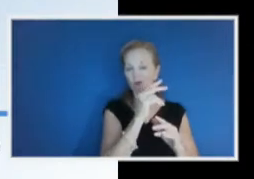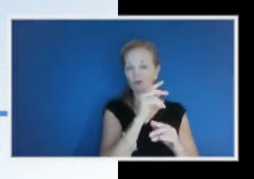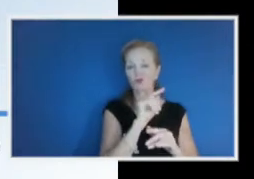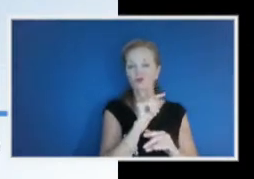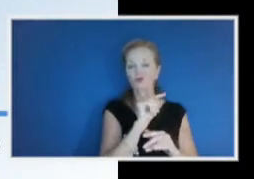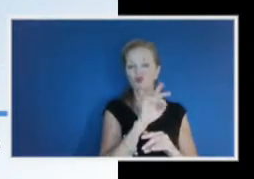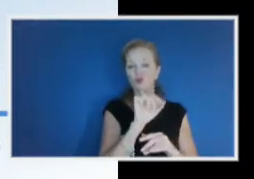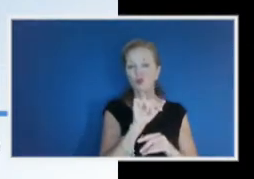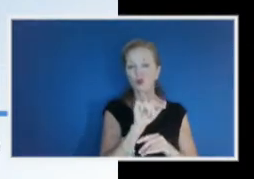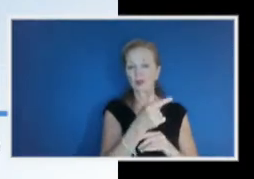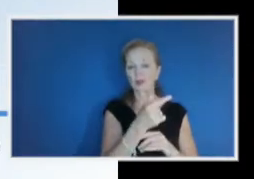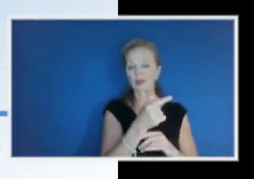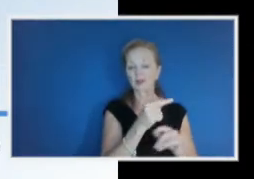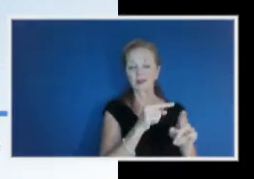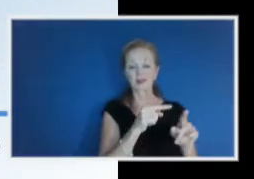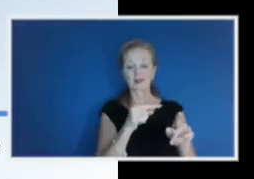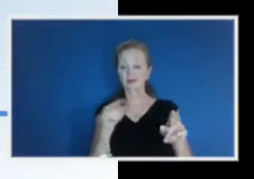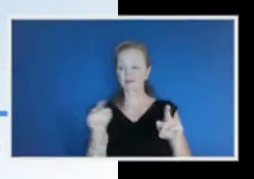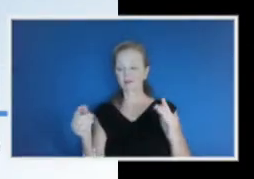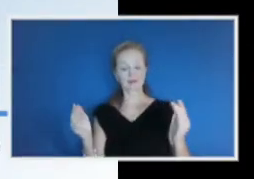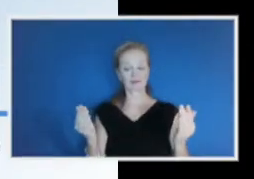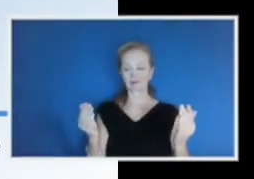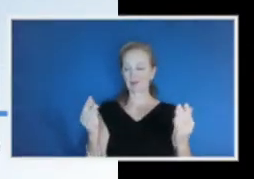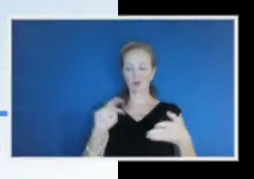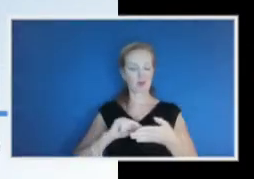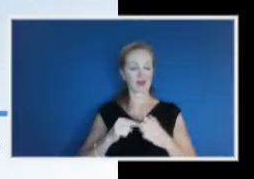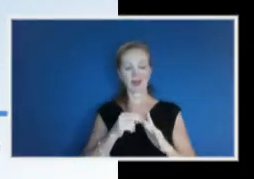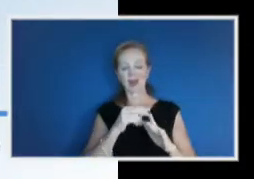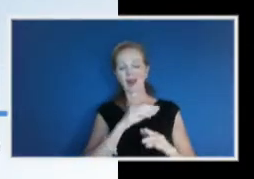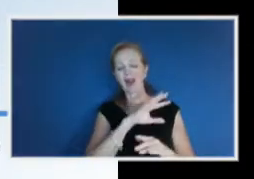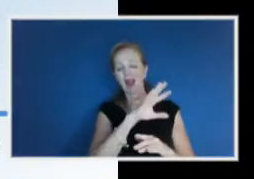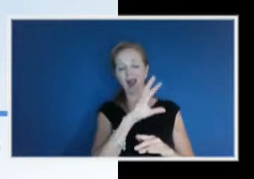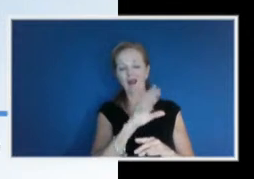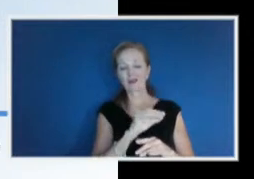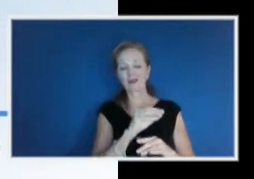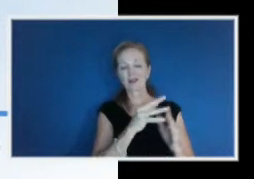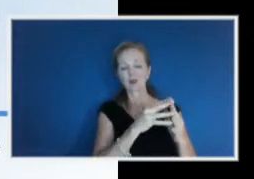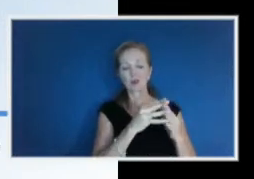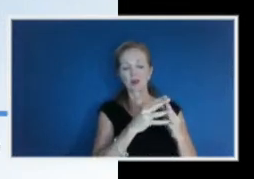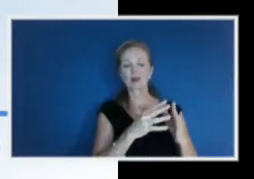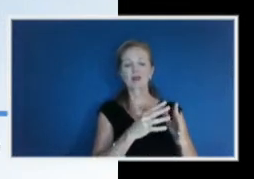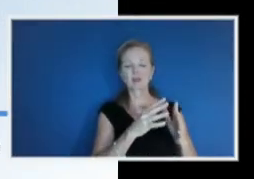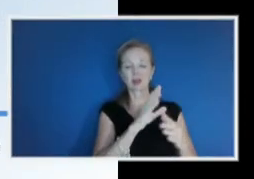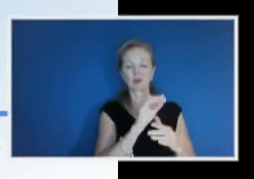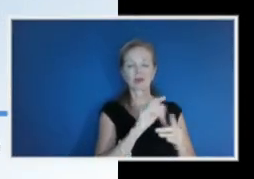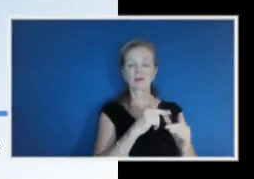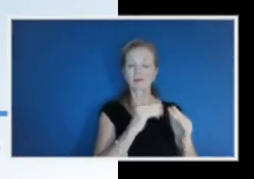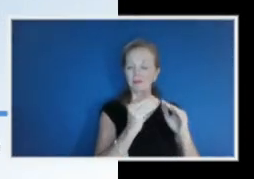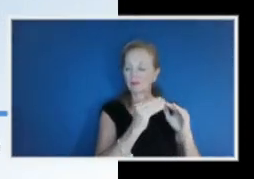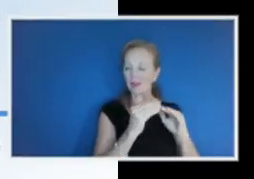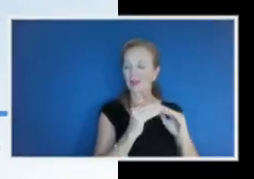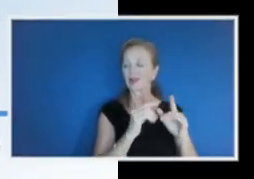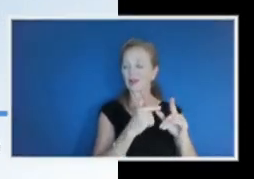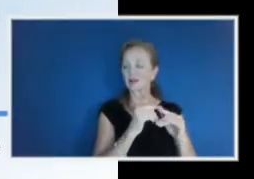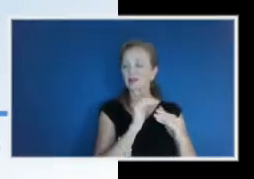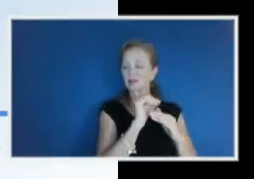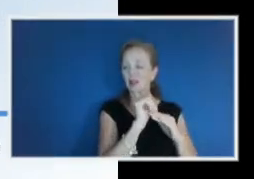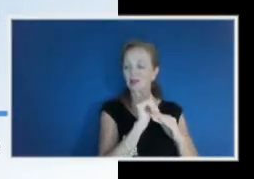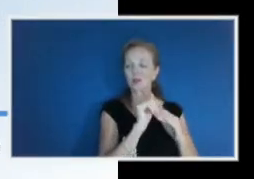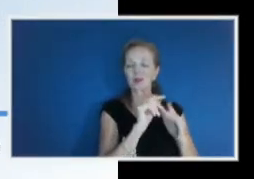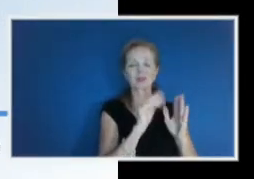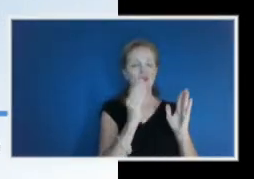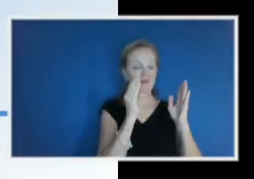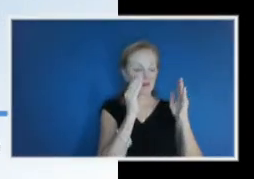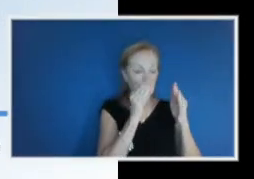that African-American firms, yes, they got a fair number of contract dollars, but it was concentrated in a much smaller